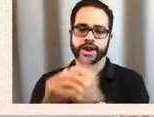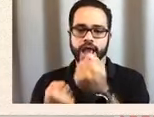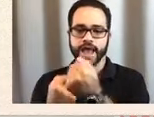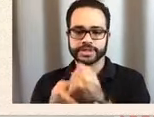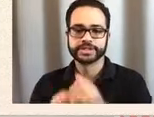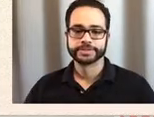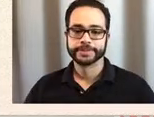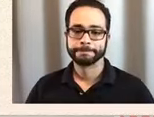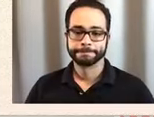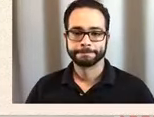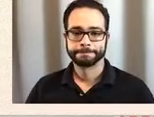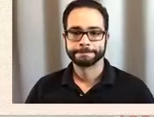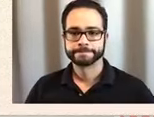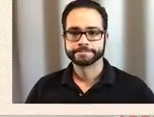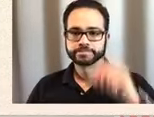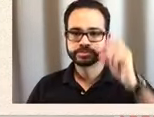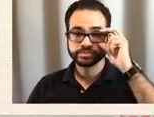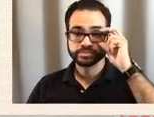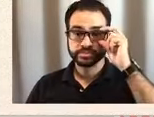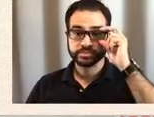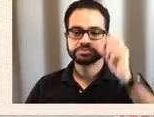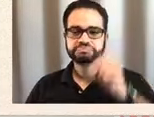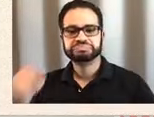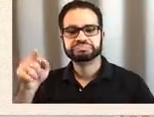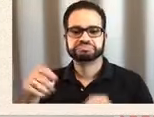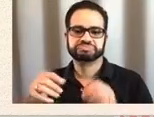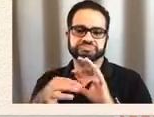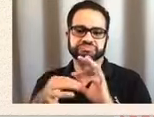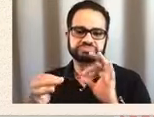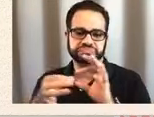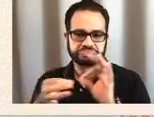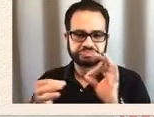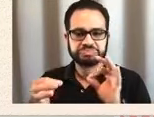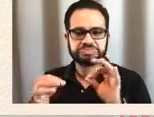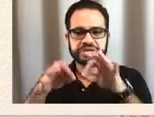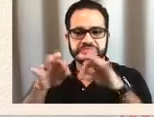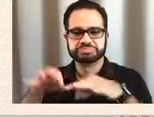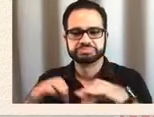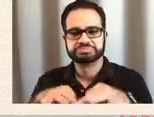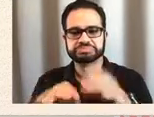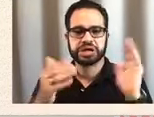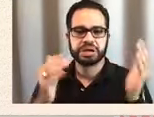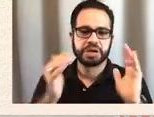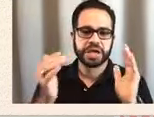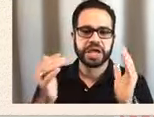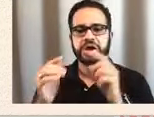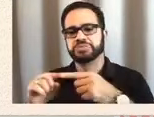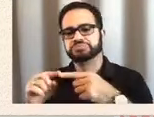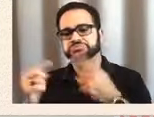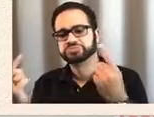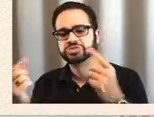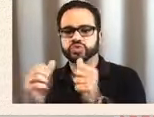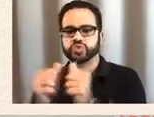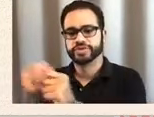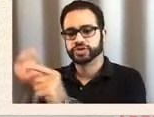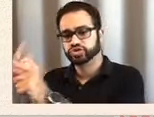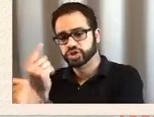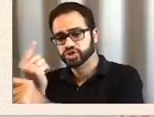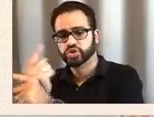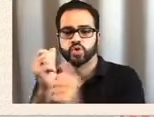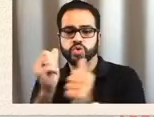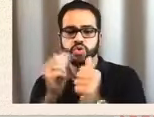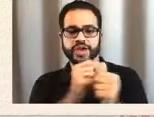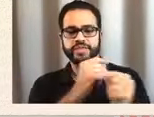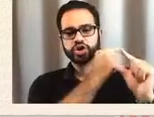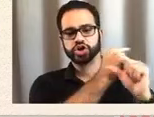So here is a slide just kind of comparing and contrasting traditional guardianship with guardian advocacy. As I mentioned, guardian